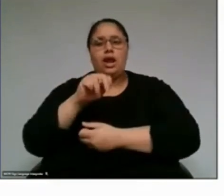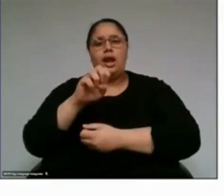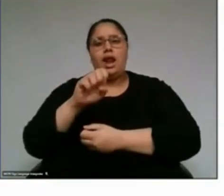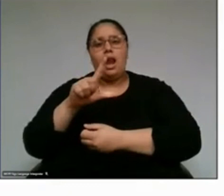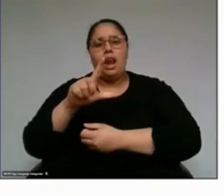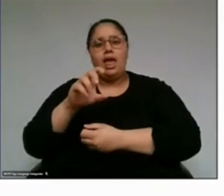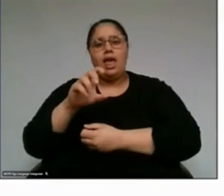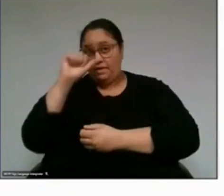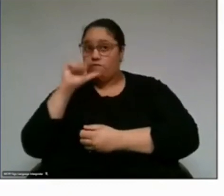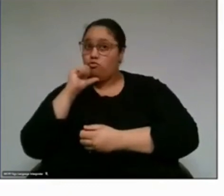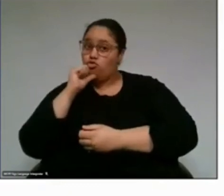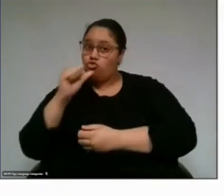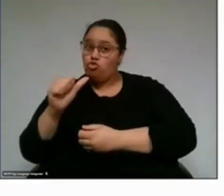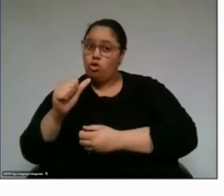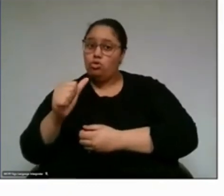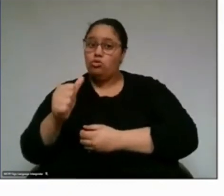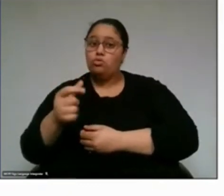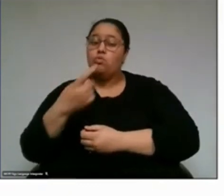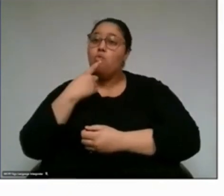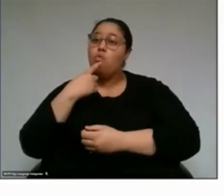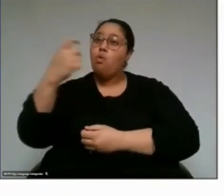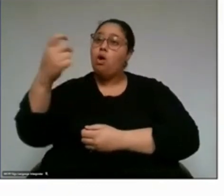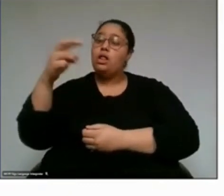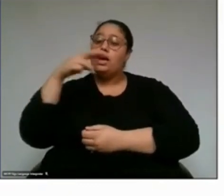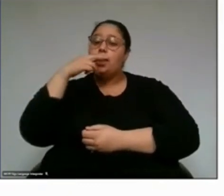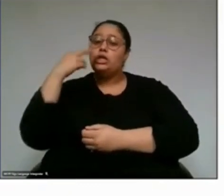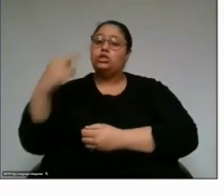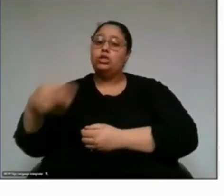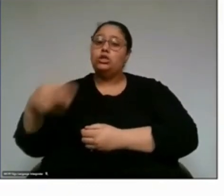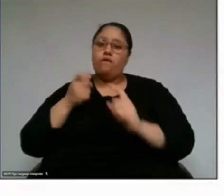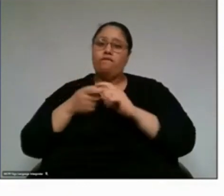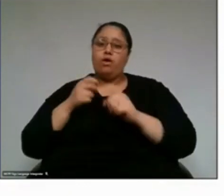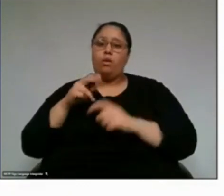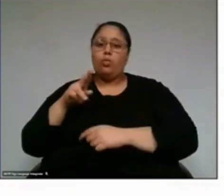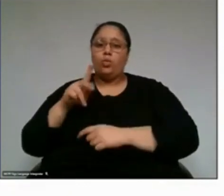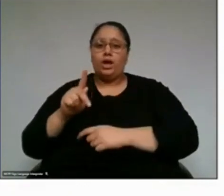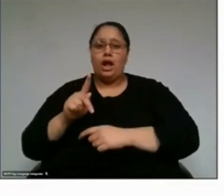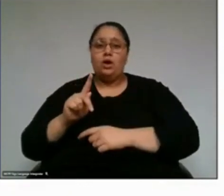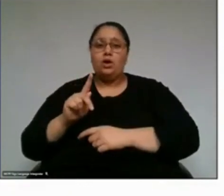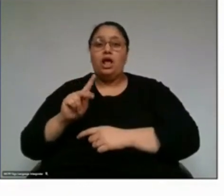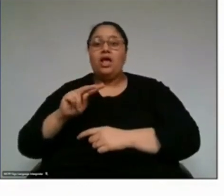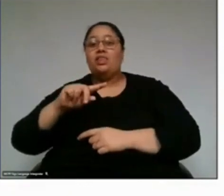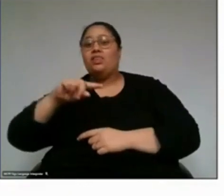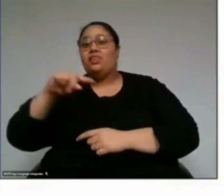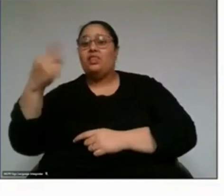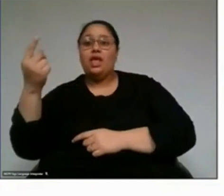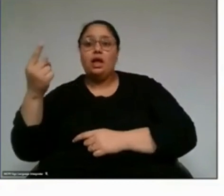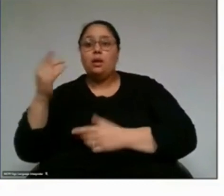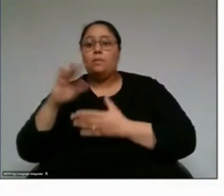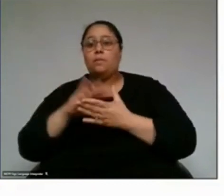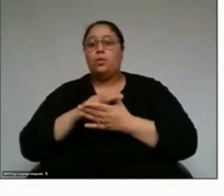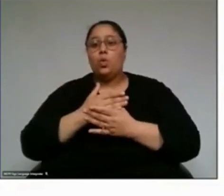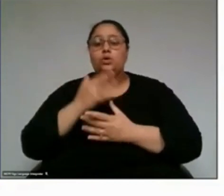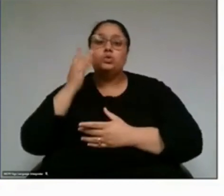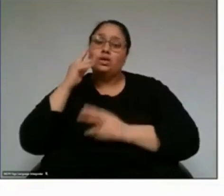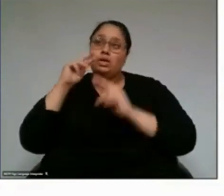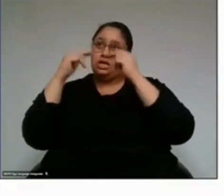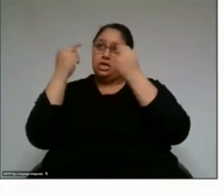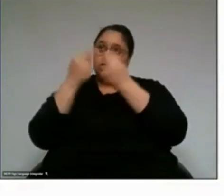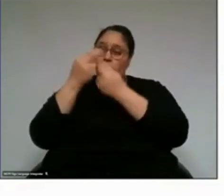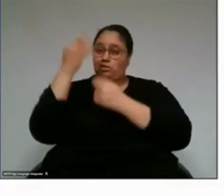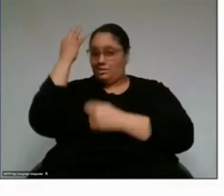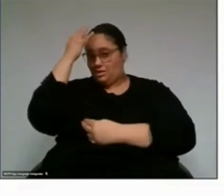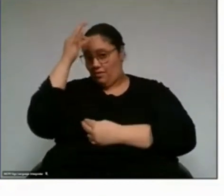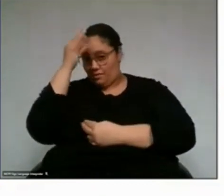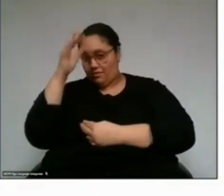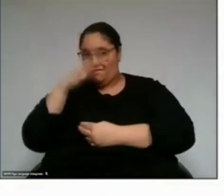not, calling for Russia to withdraw from the Ukraine. But then there was an about turn and the national government